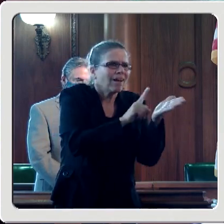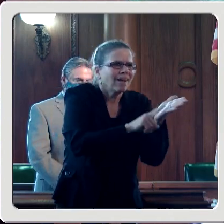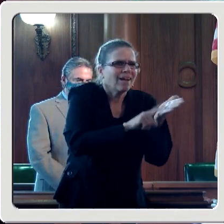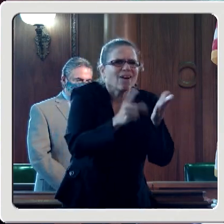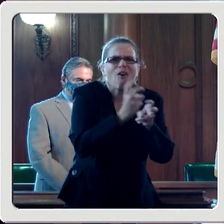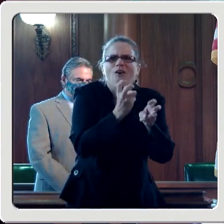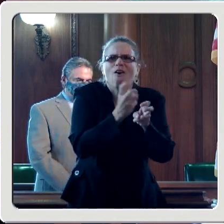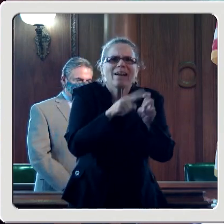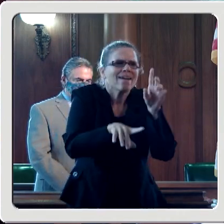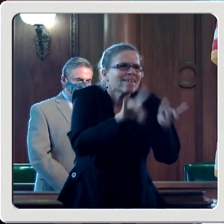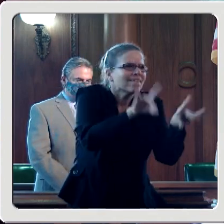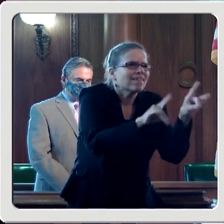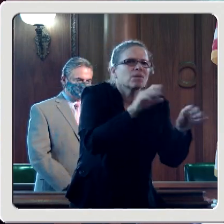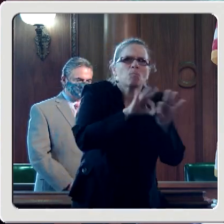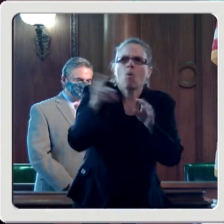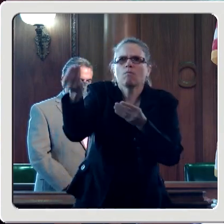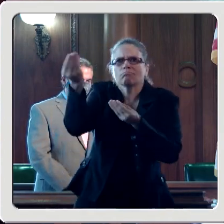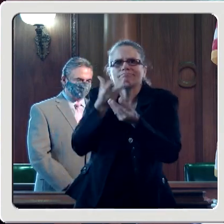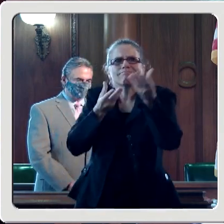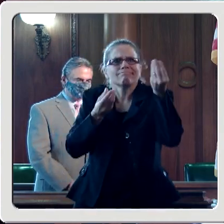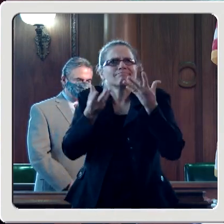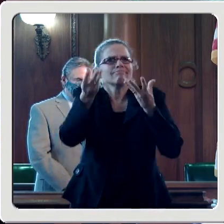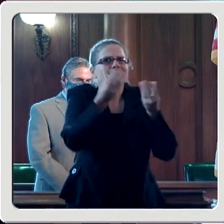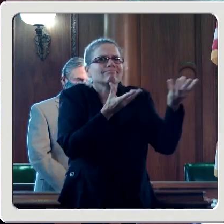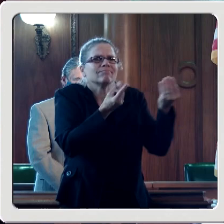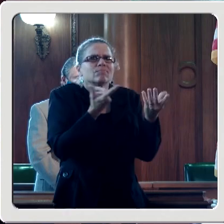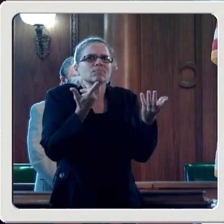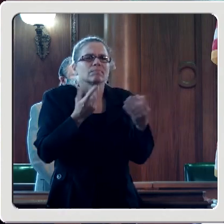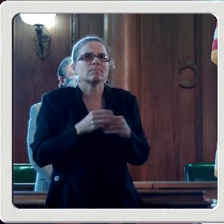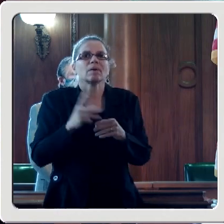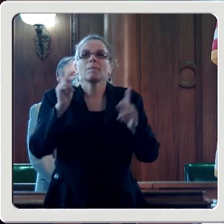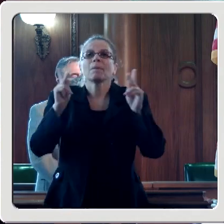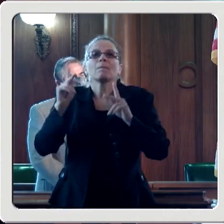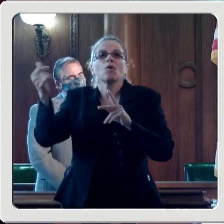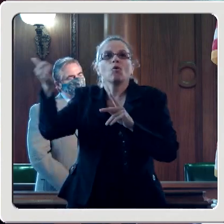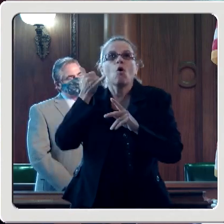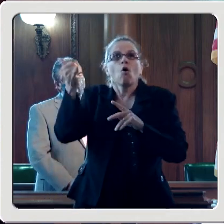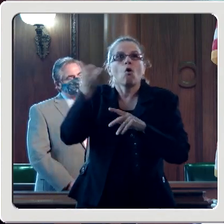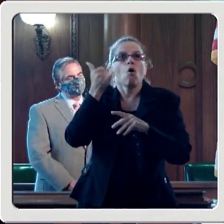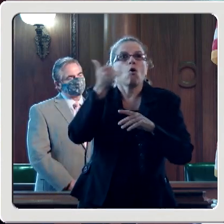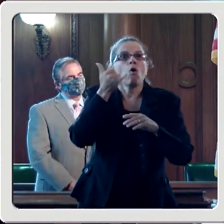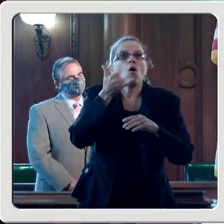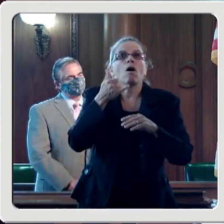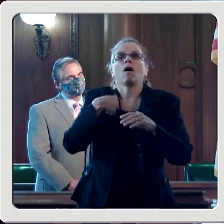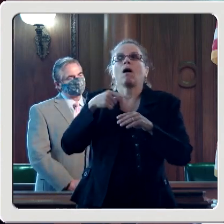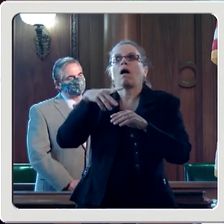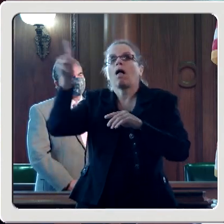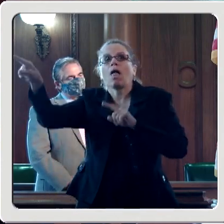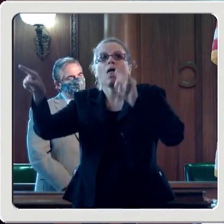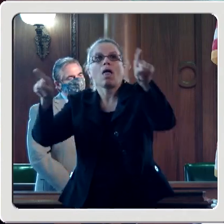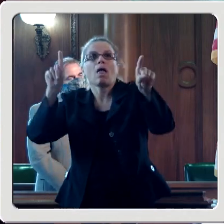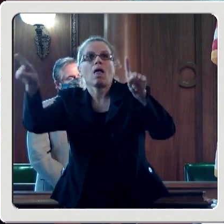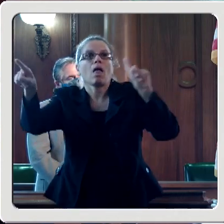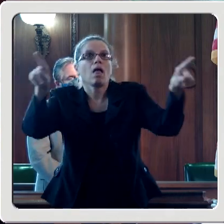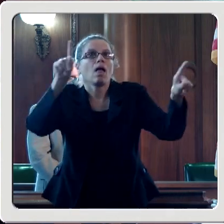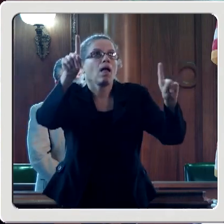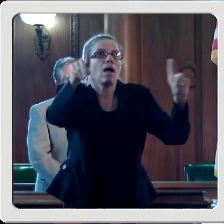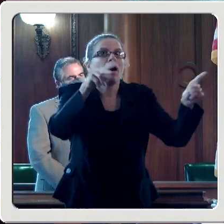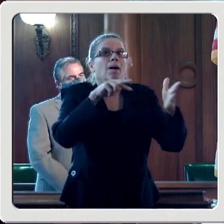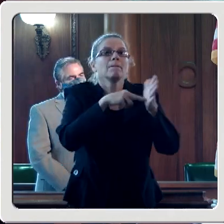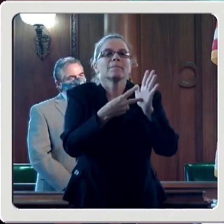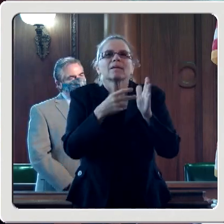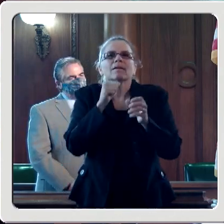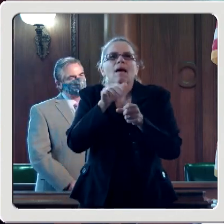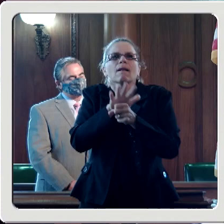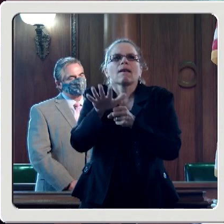taking 300-400 calls a shift, so the women and men are going from call to call. So without the community letting us know